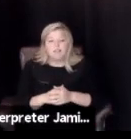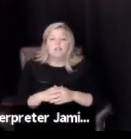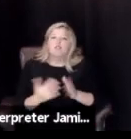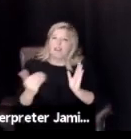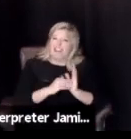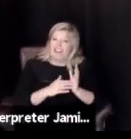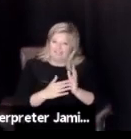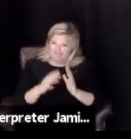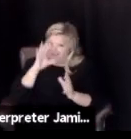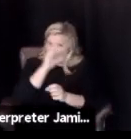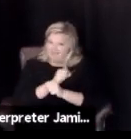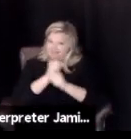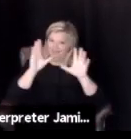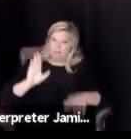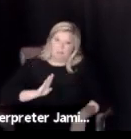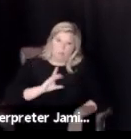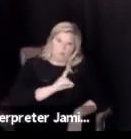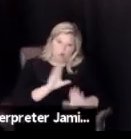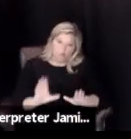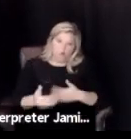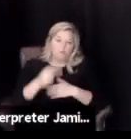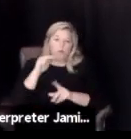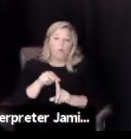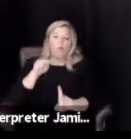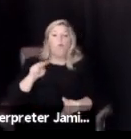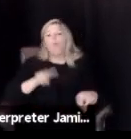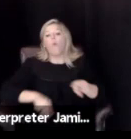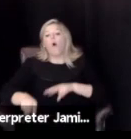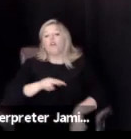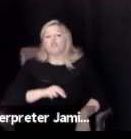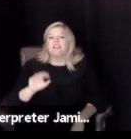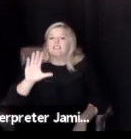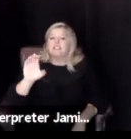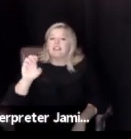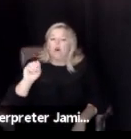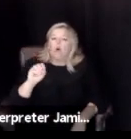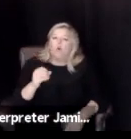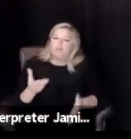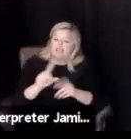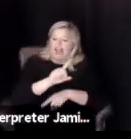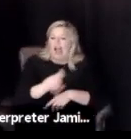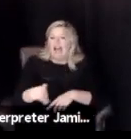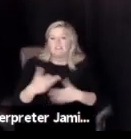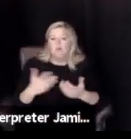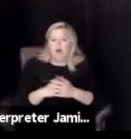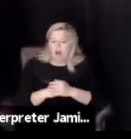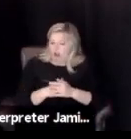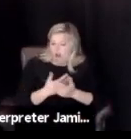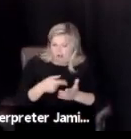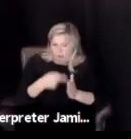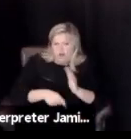in the boardroom, right? What are they asking? What is the CEO asking? He's asking, okay, so what is needed here?